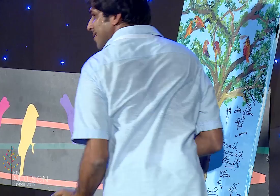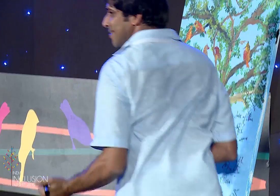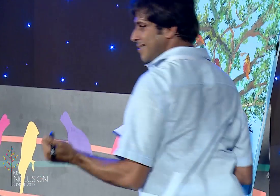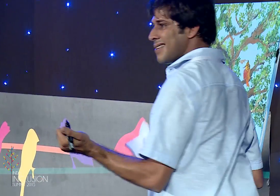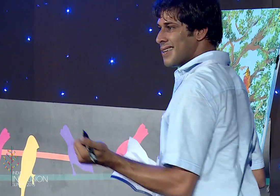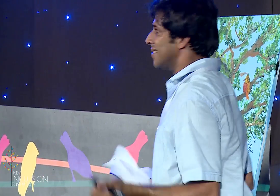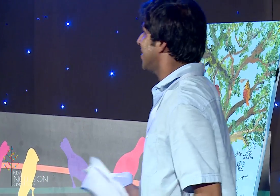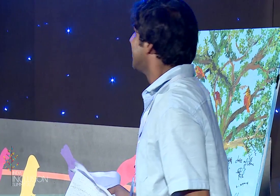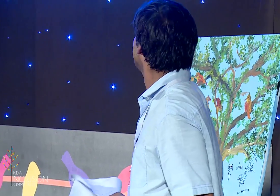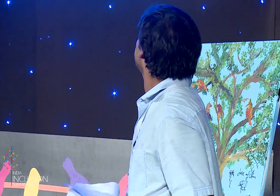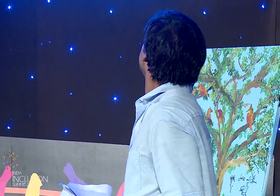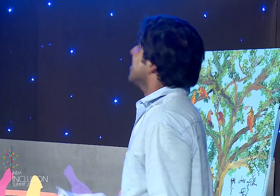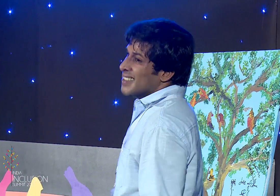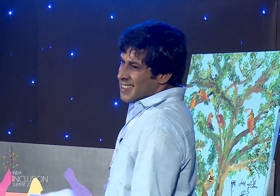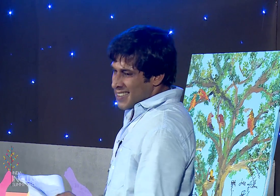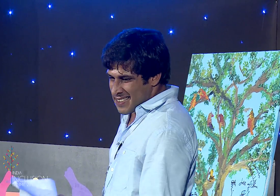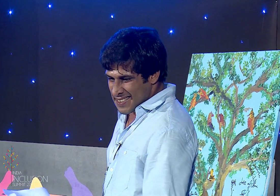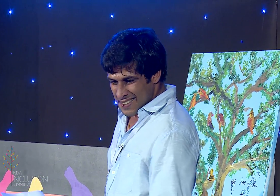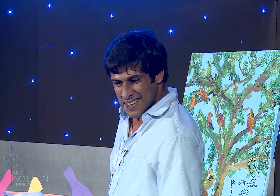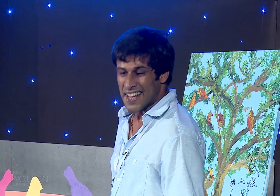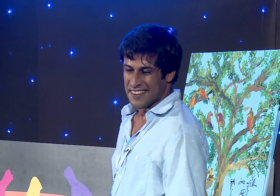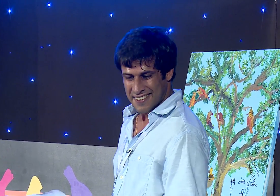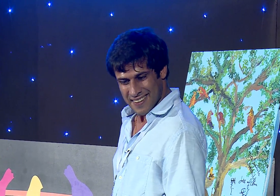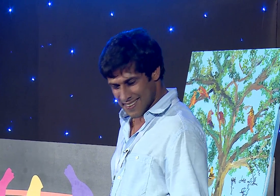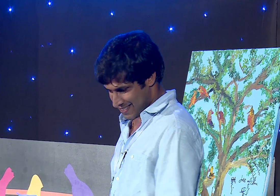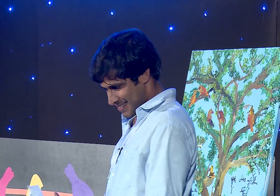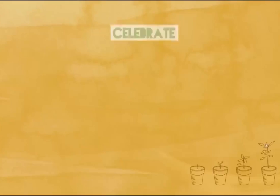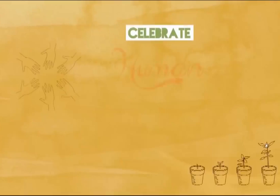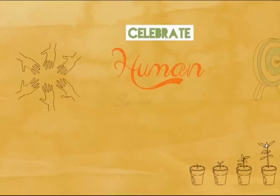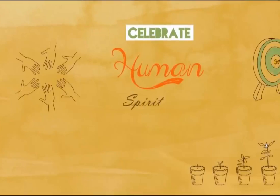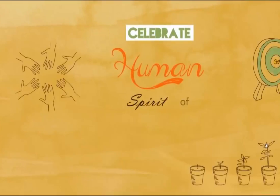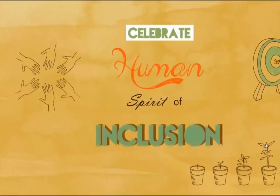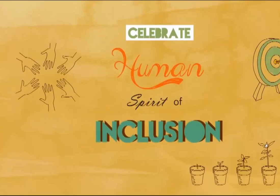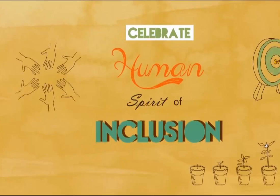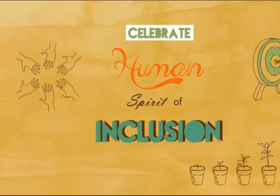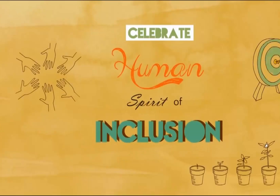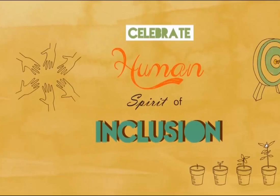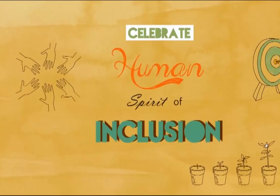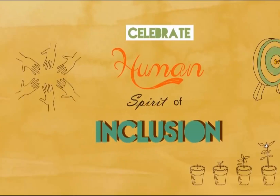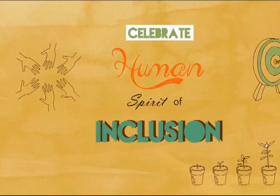Now let's